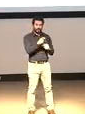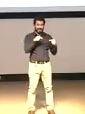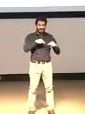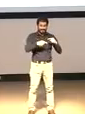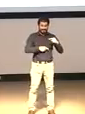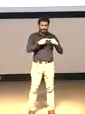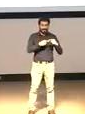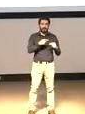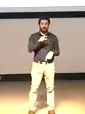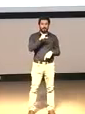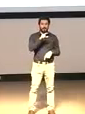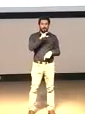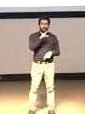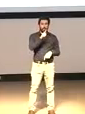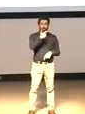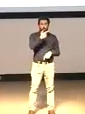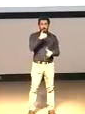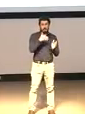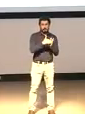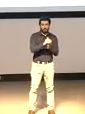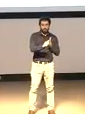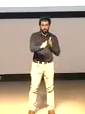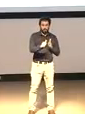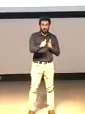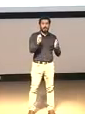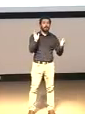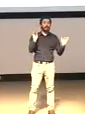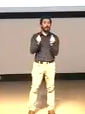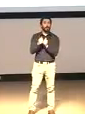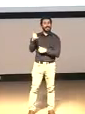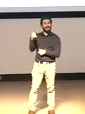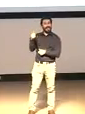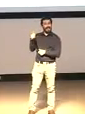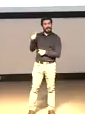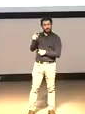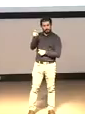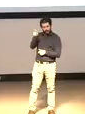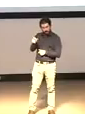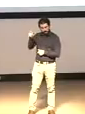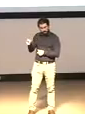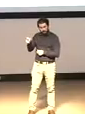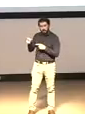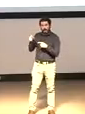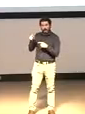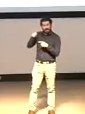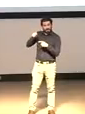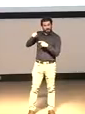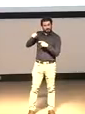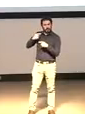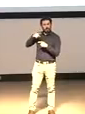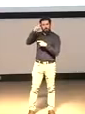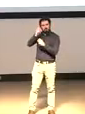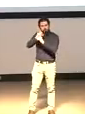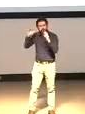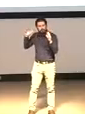If you compare those with the yellow bars, which are our projections in our